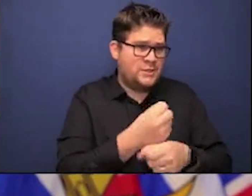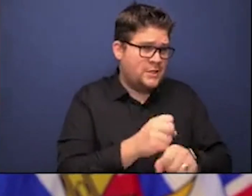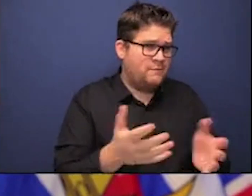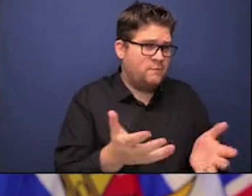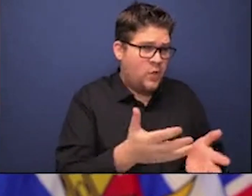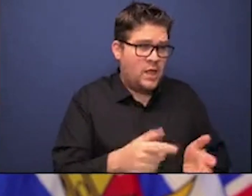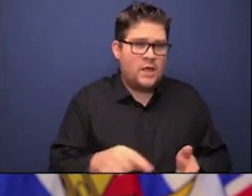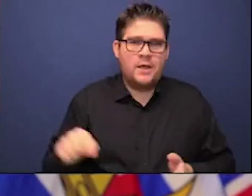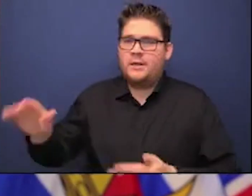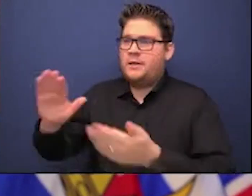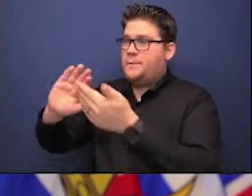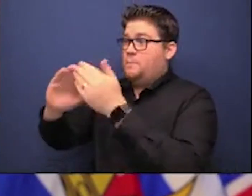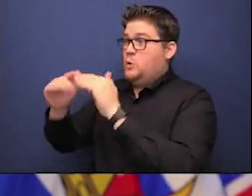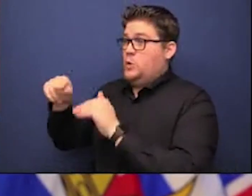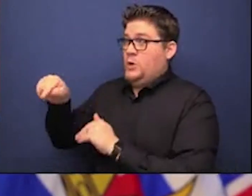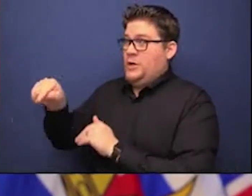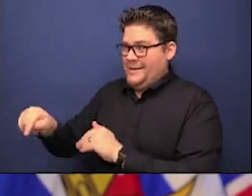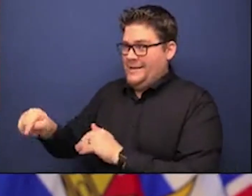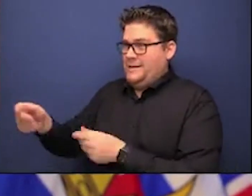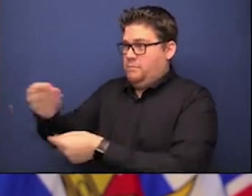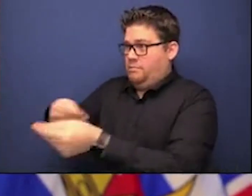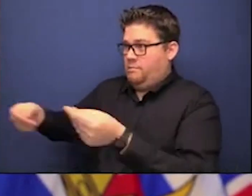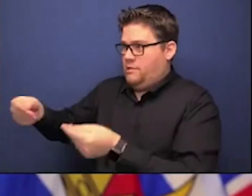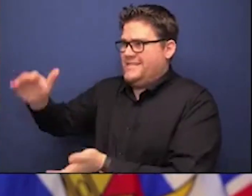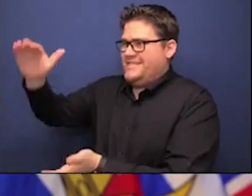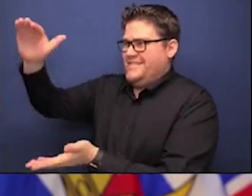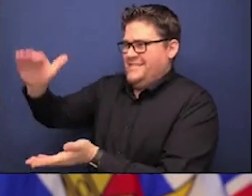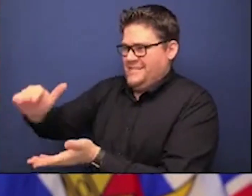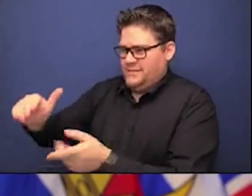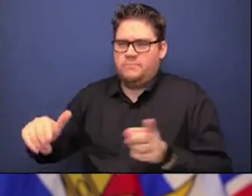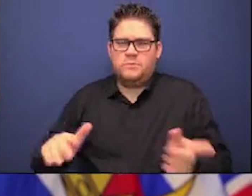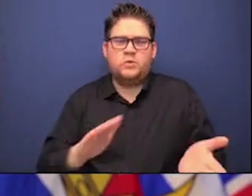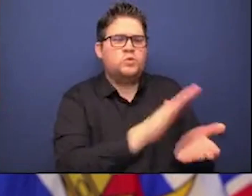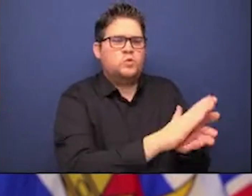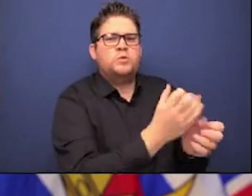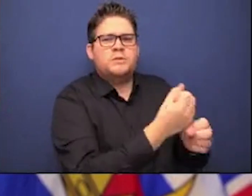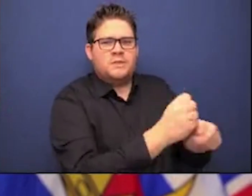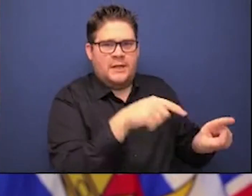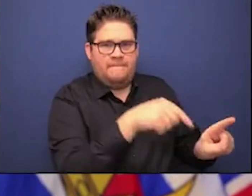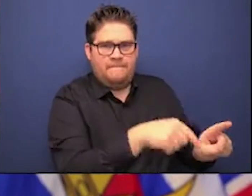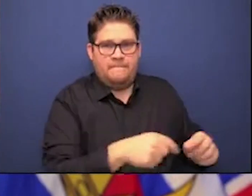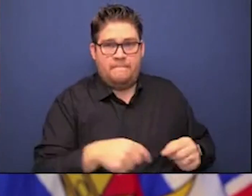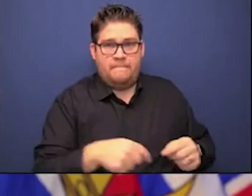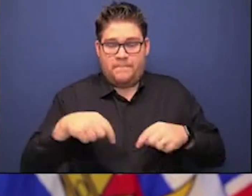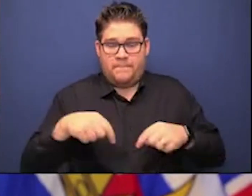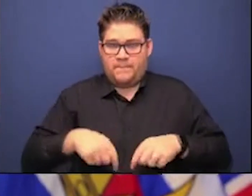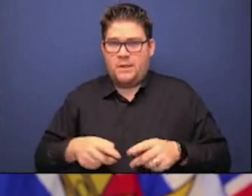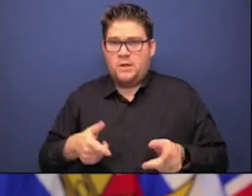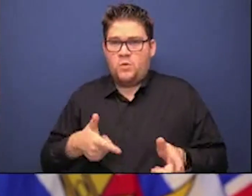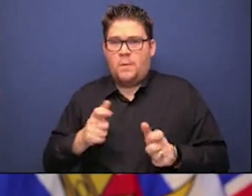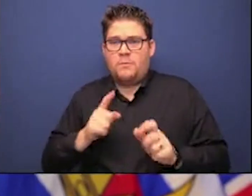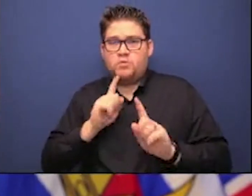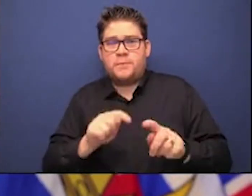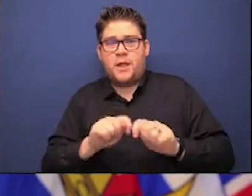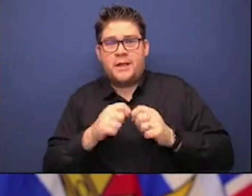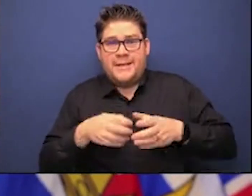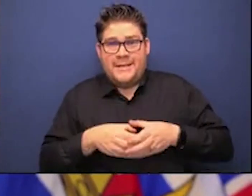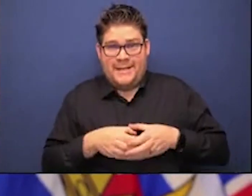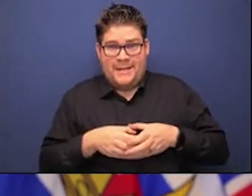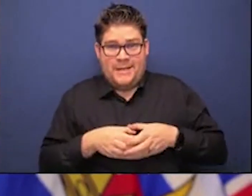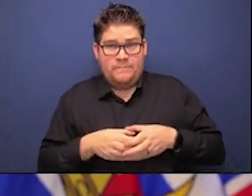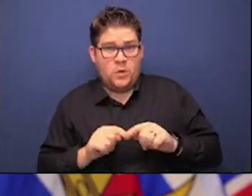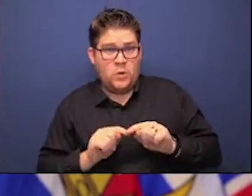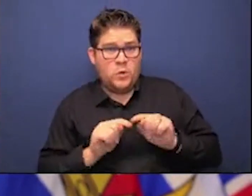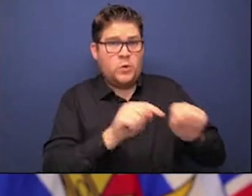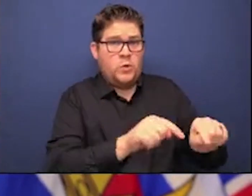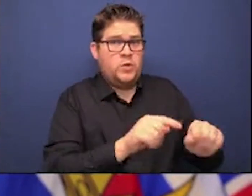process was that having dedicated places to go, along with a checklist and a response that allows schools to know in a